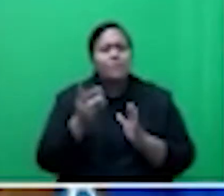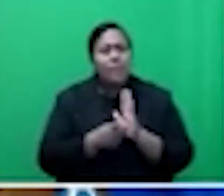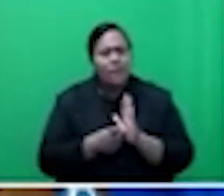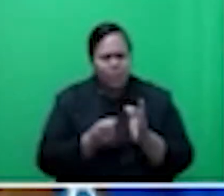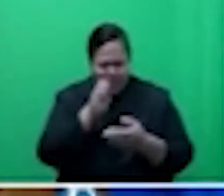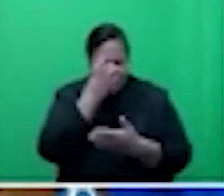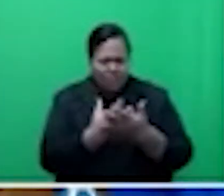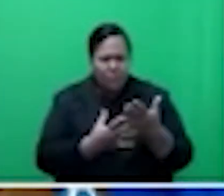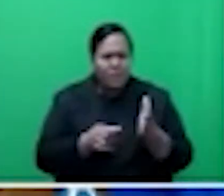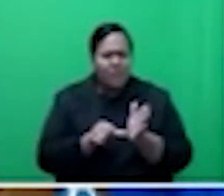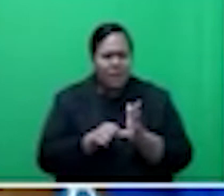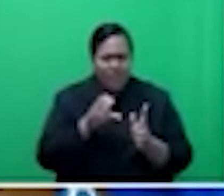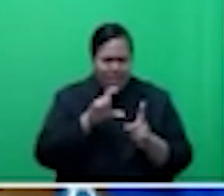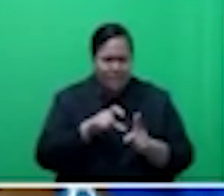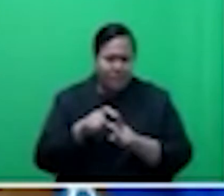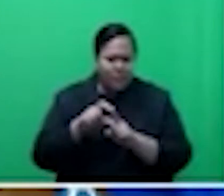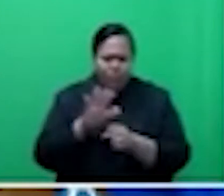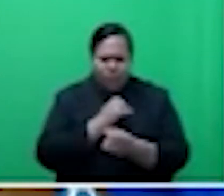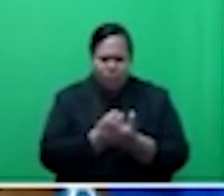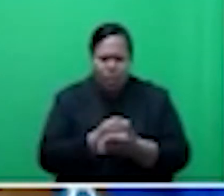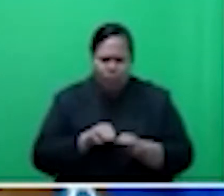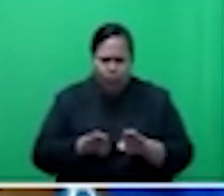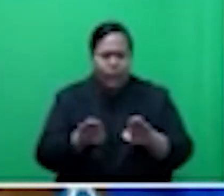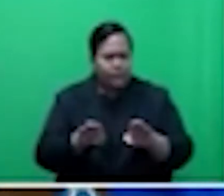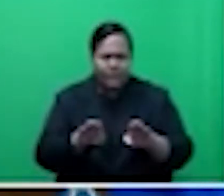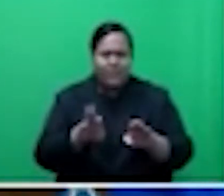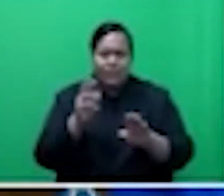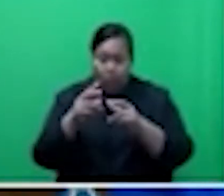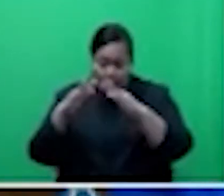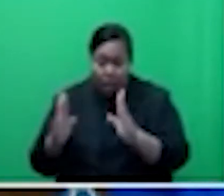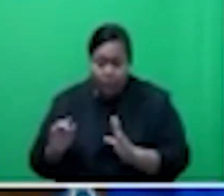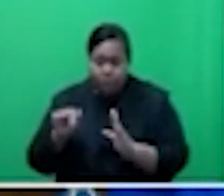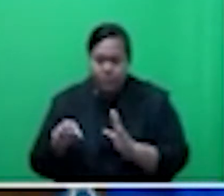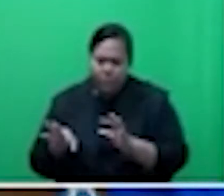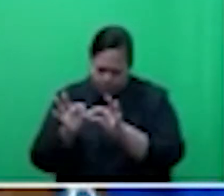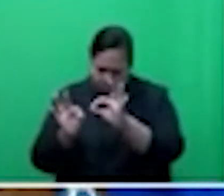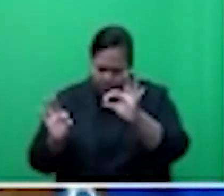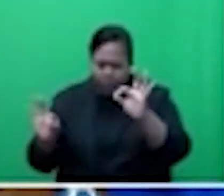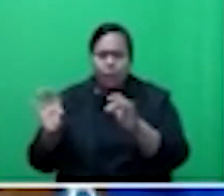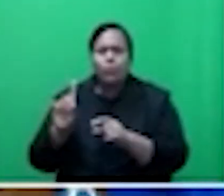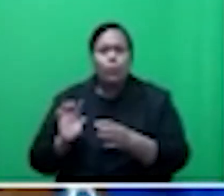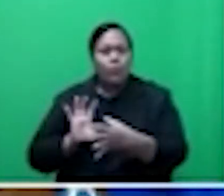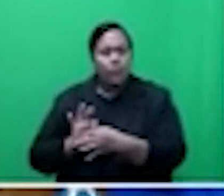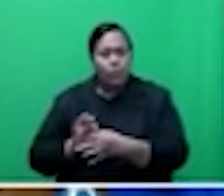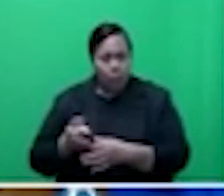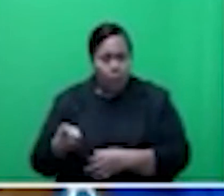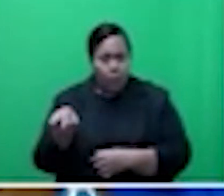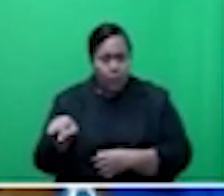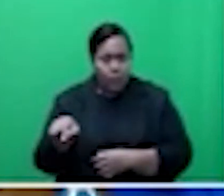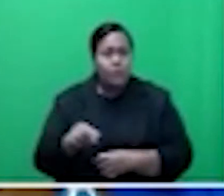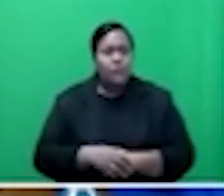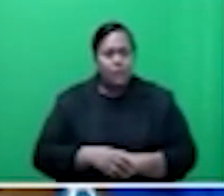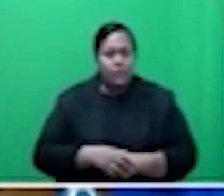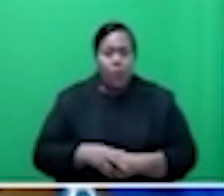things happen at the same time. So the house wiring has to be done, it has to be commissioned, and I know now that Namarai in Ra going all the way